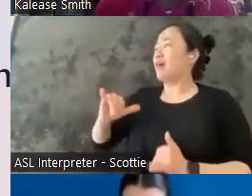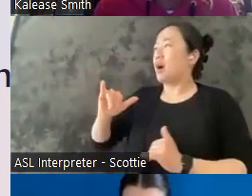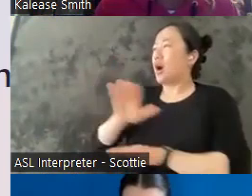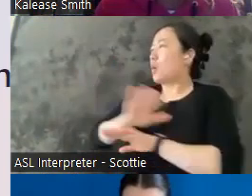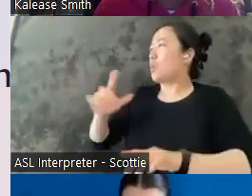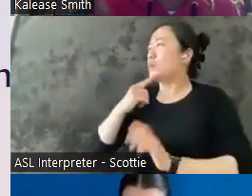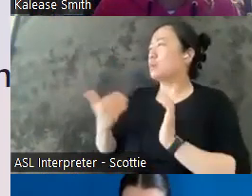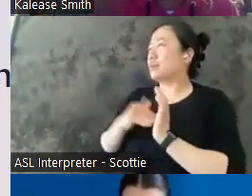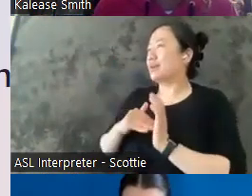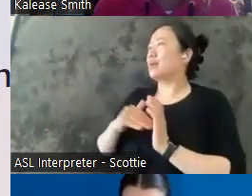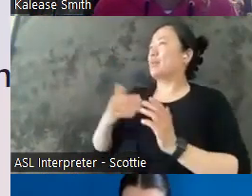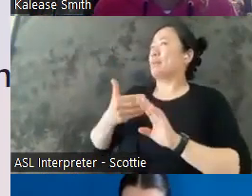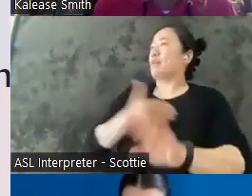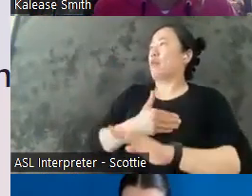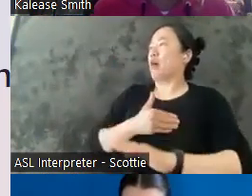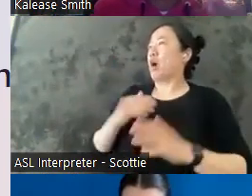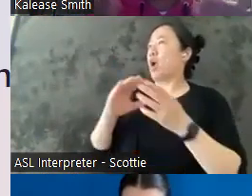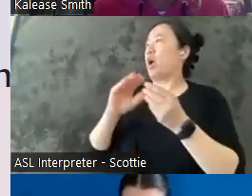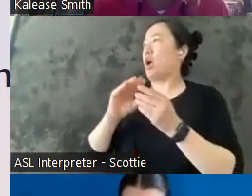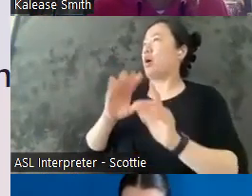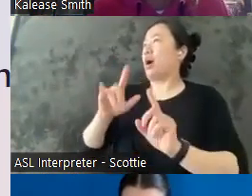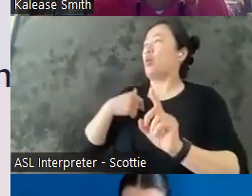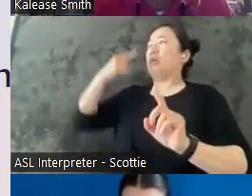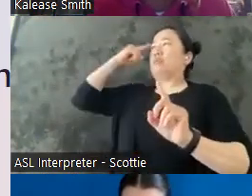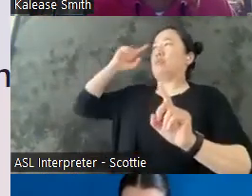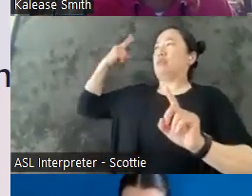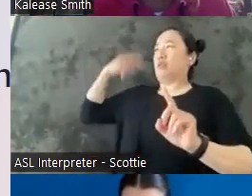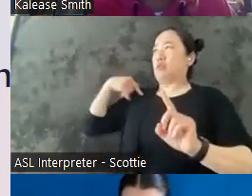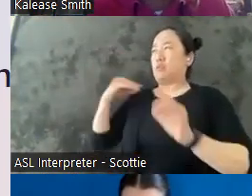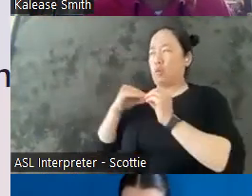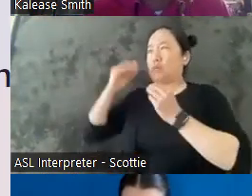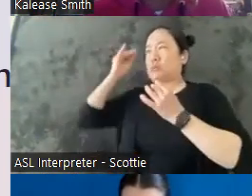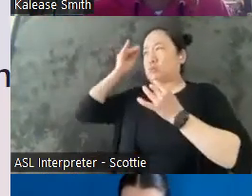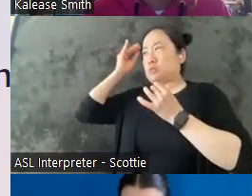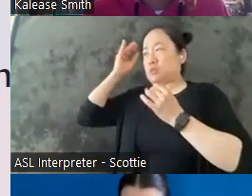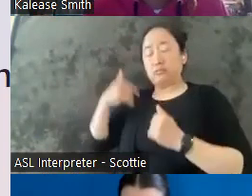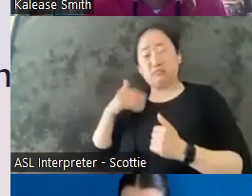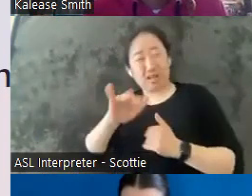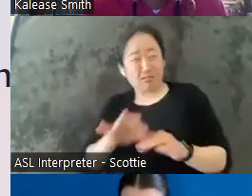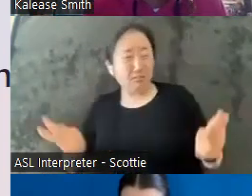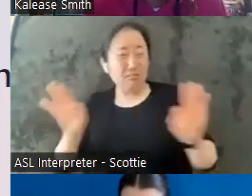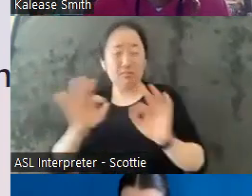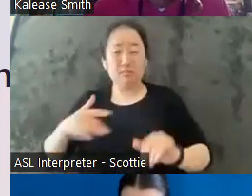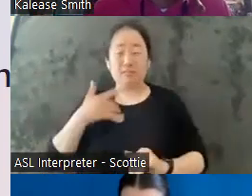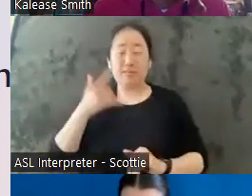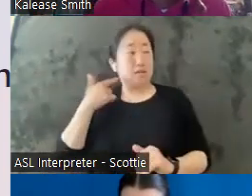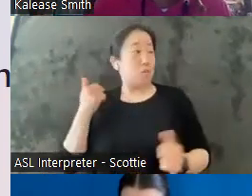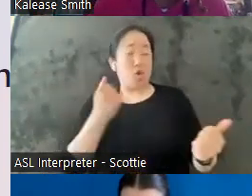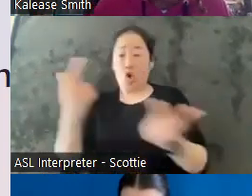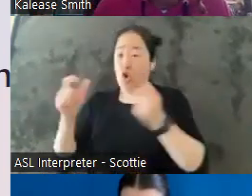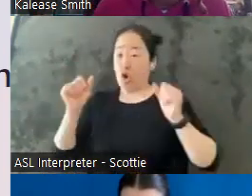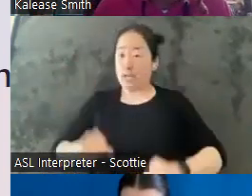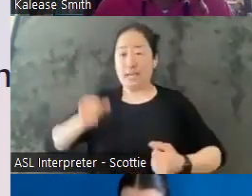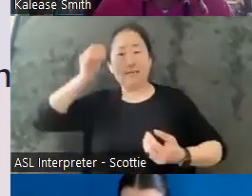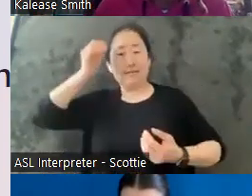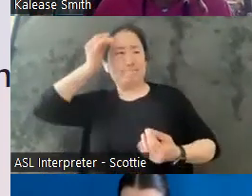going to think a little more before stuff comes out of my mouth. Those kind of things I think are important. And I think we can all do that. I think we all say and